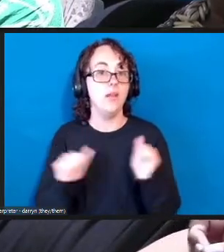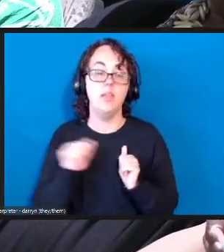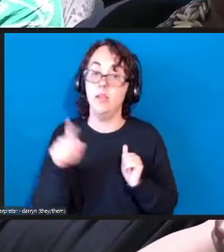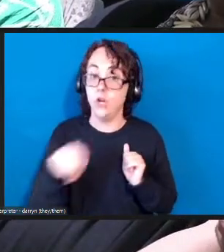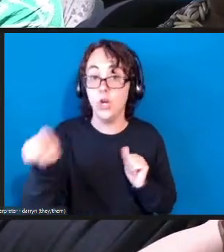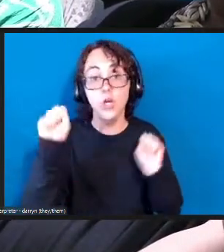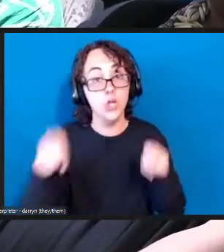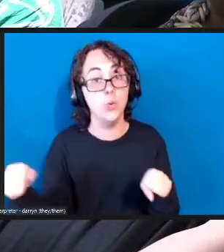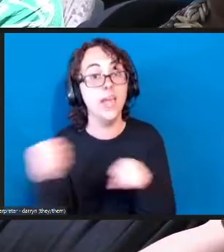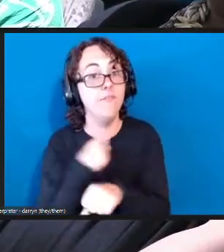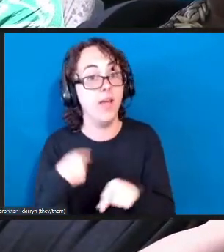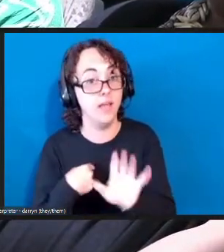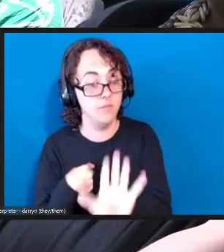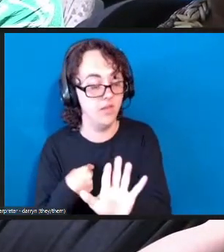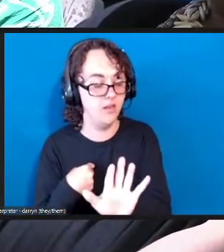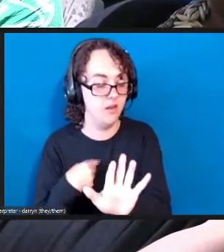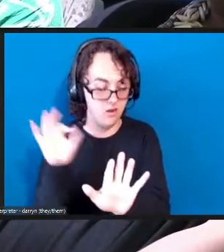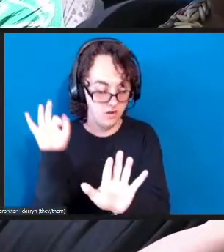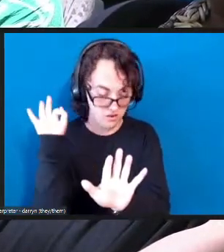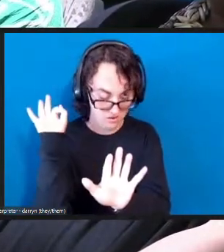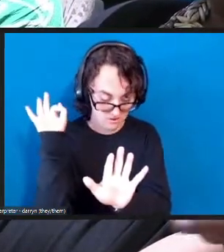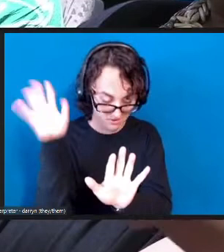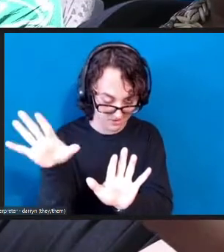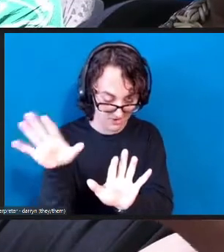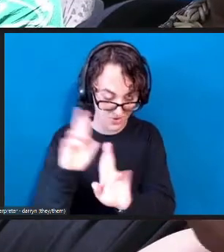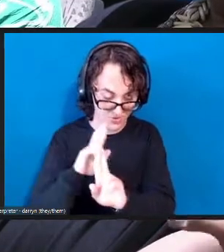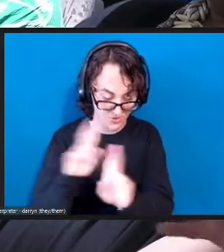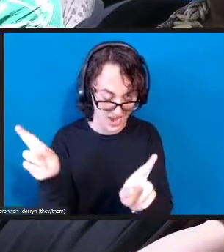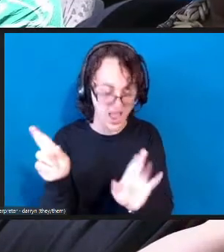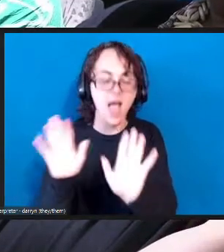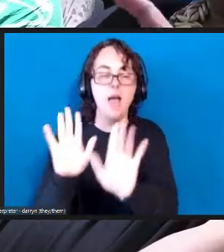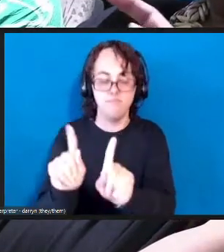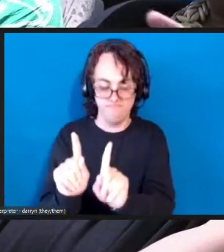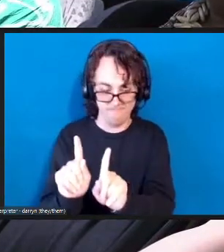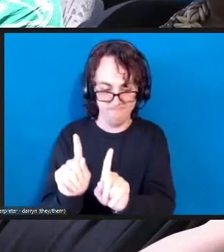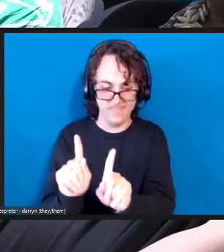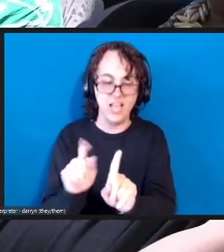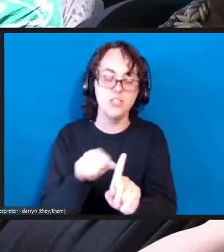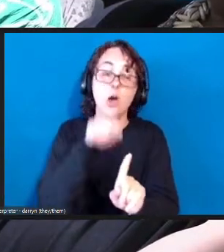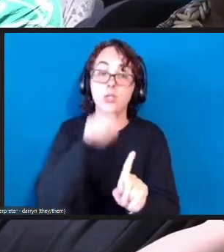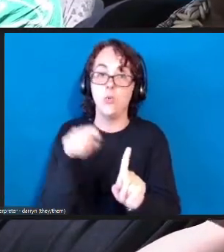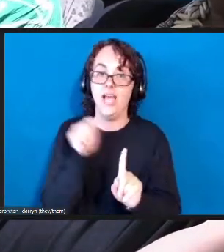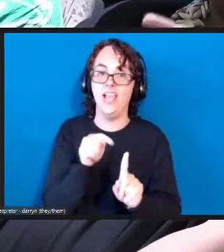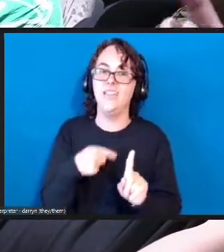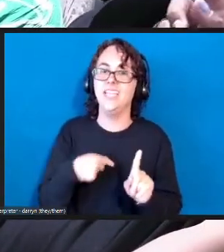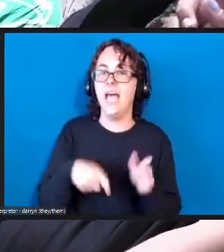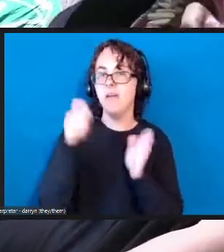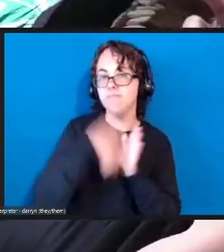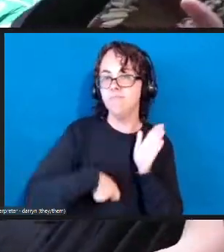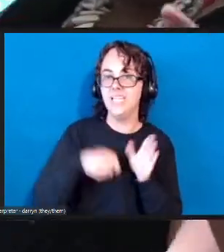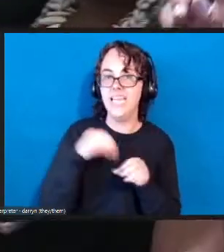this, but you know, and I will say, I love this because I write this in my applications now.